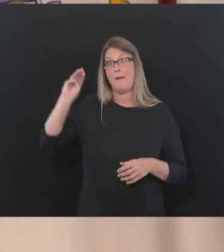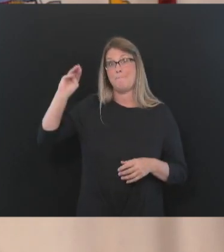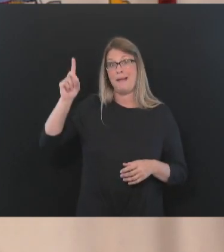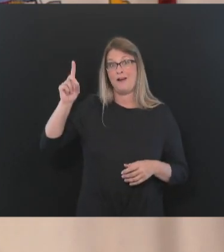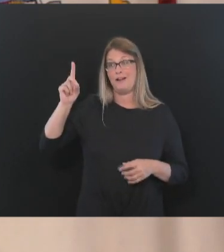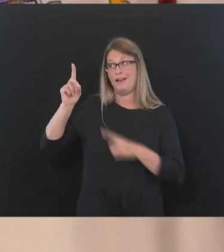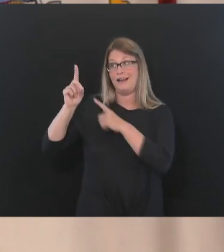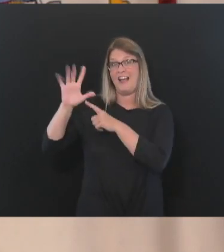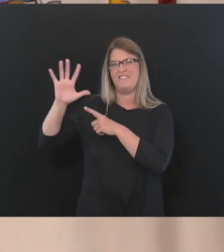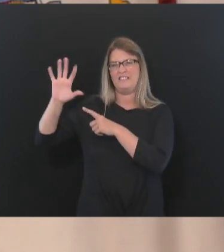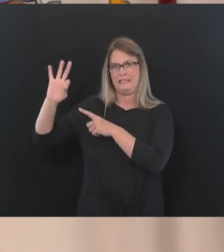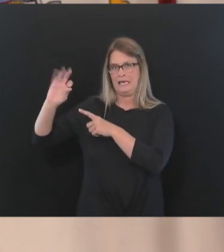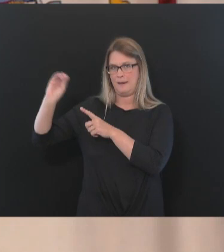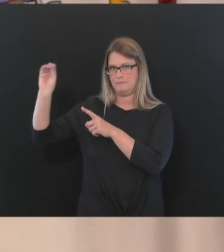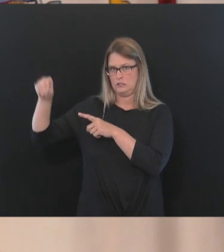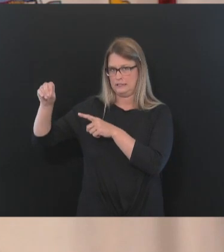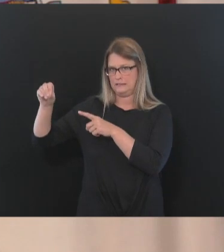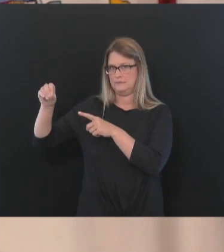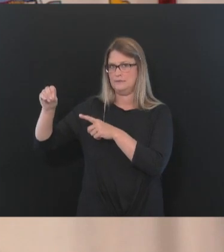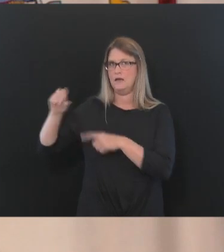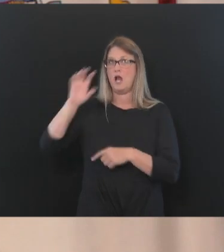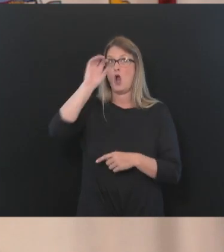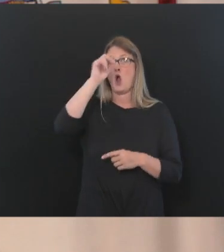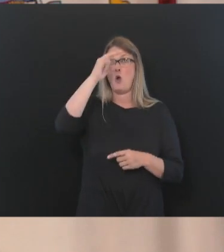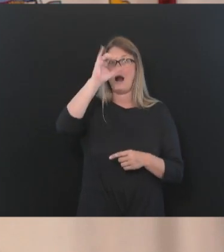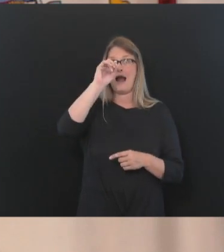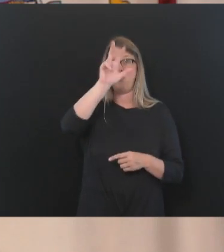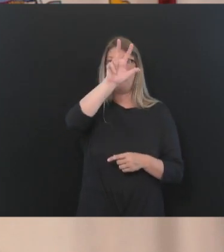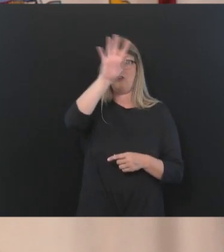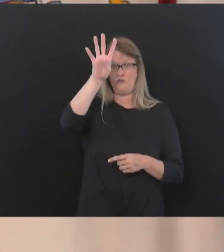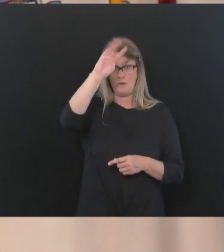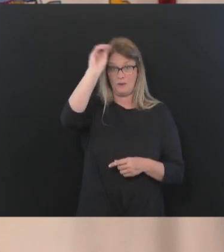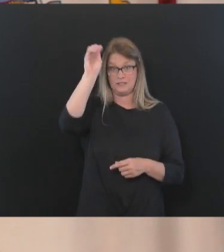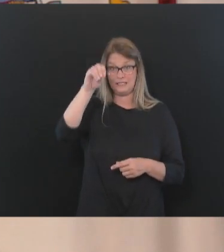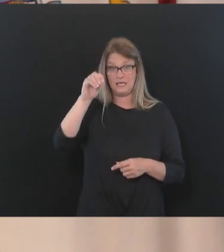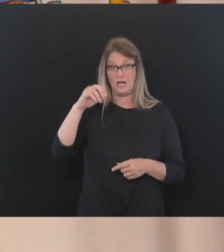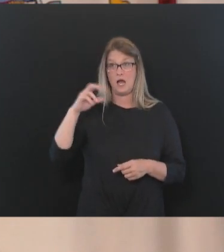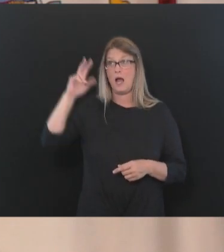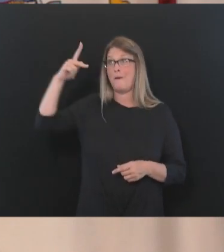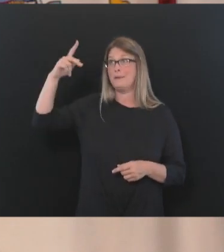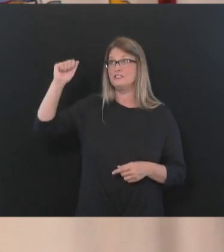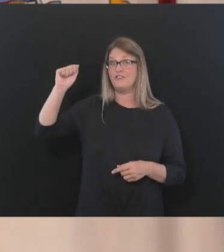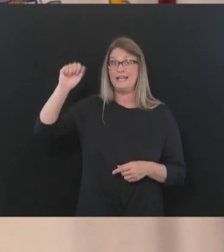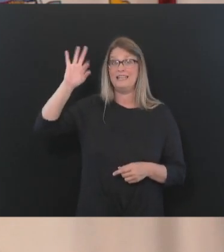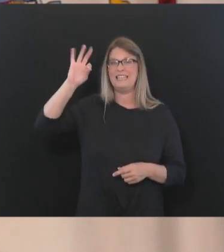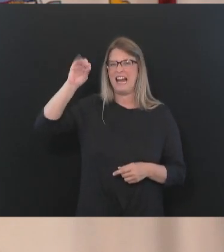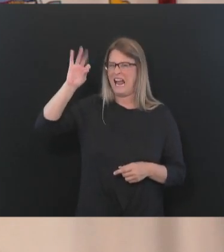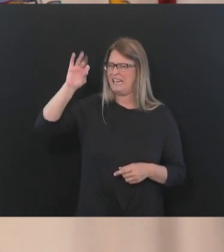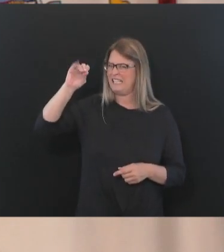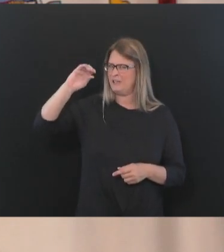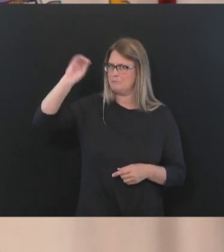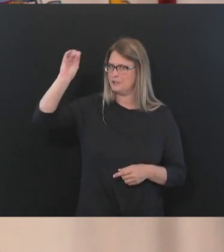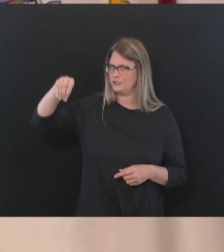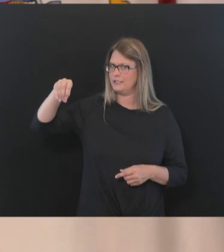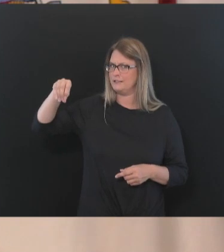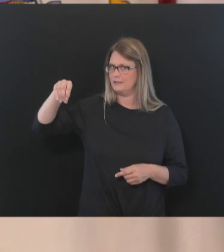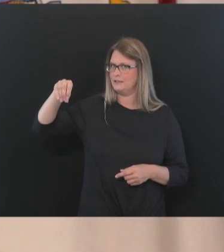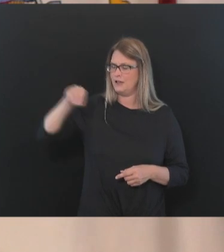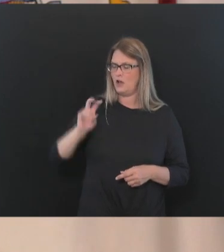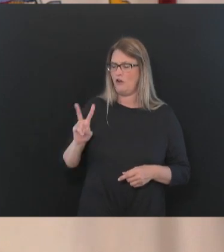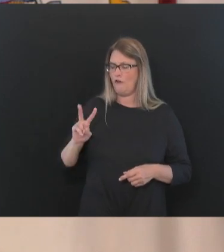was 59, Ohio 34, Pennsylvania 90,